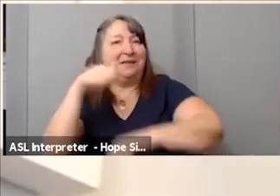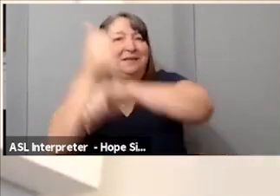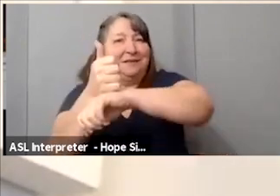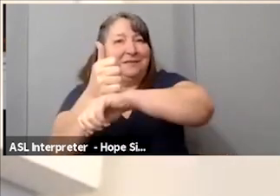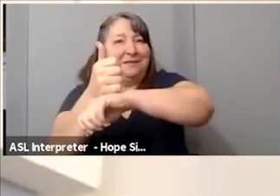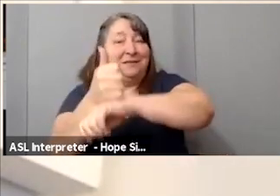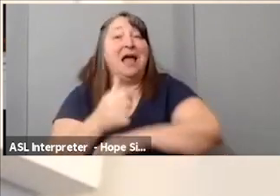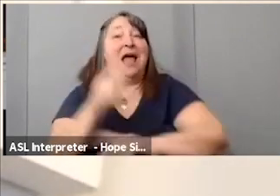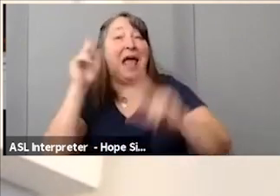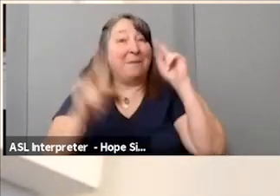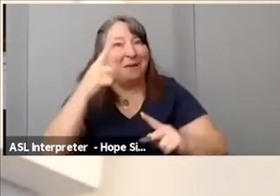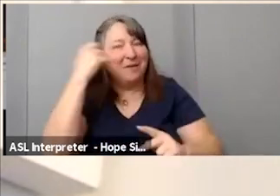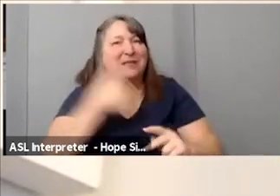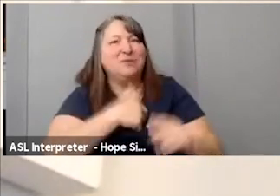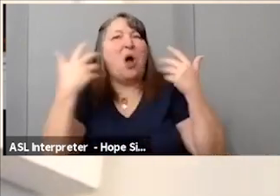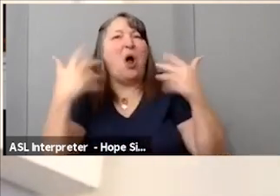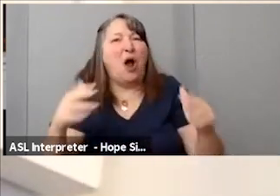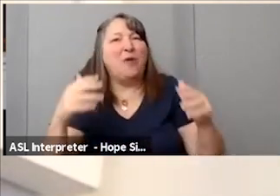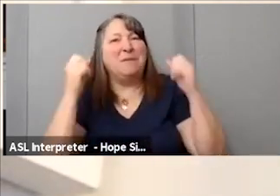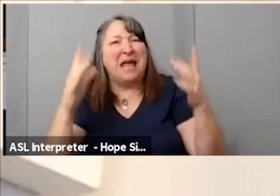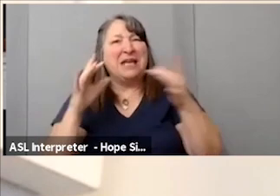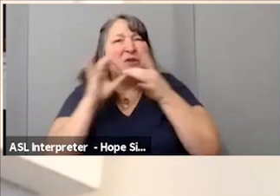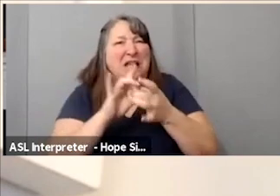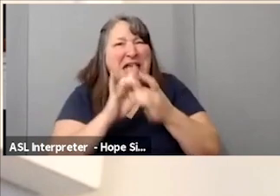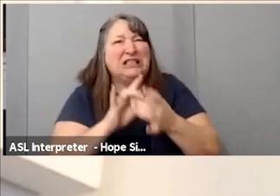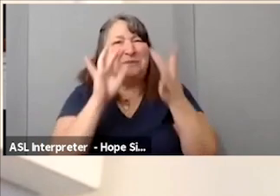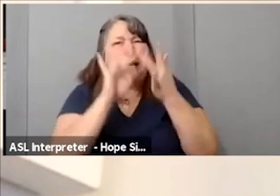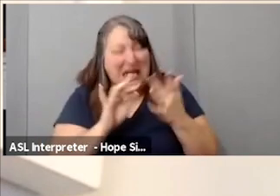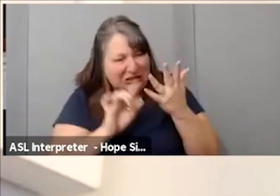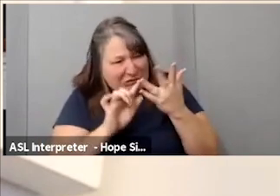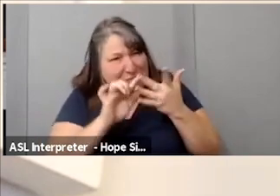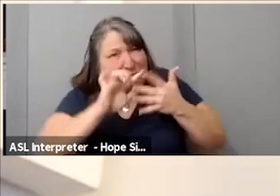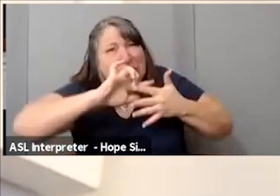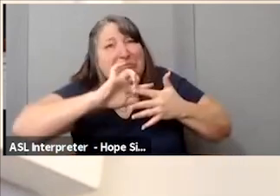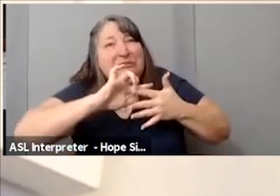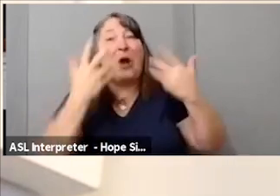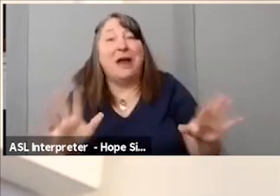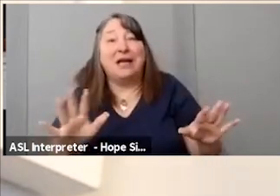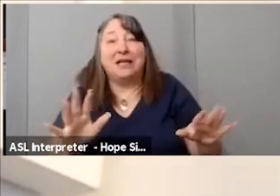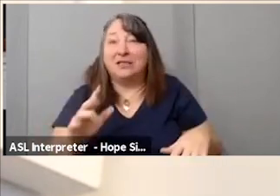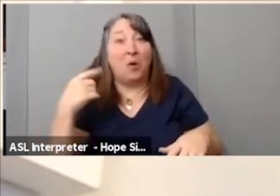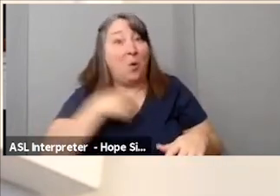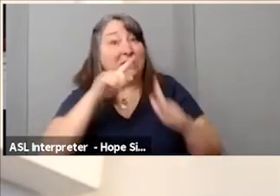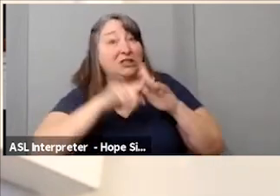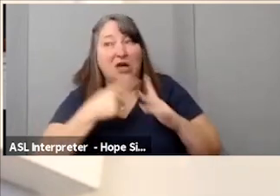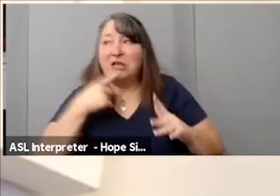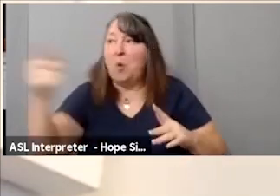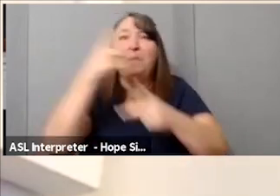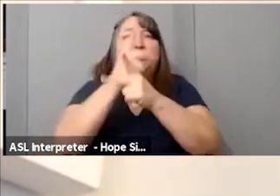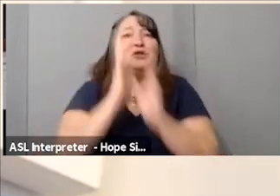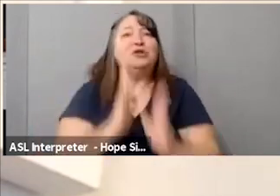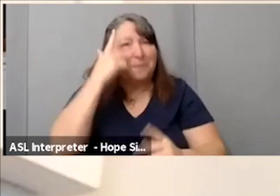had so many relationships in the business, they looked at us as producers the moment we started because they knew us. It